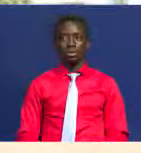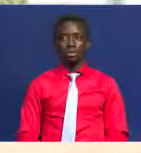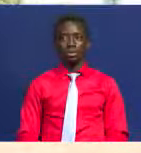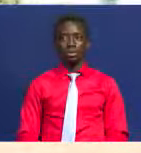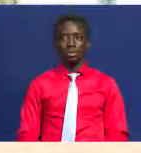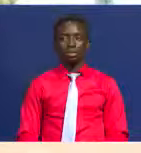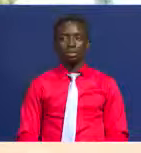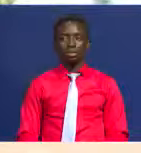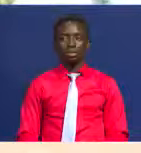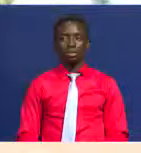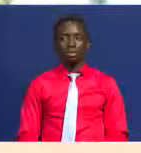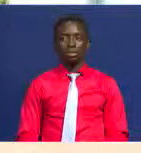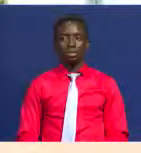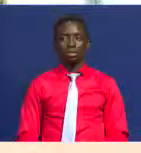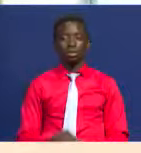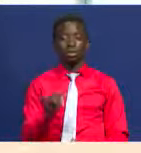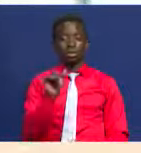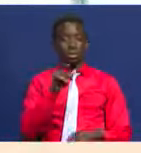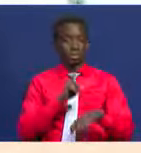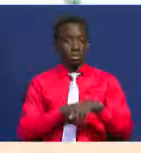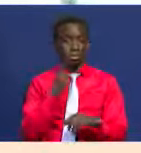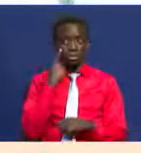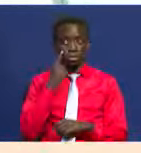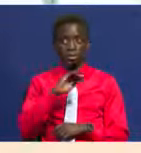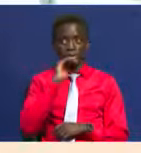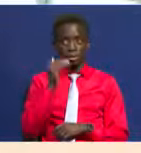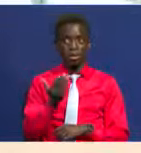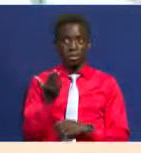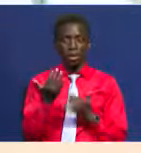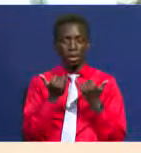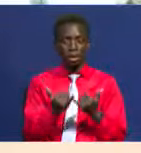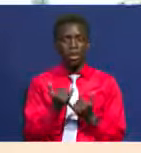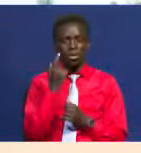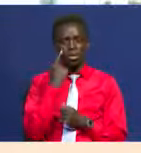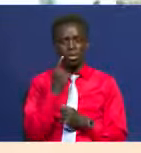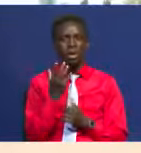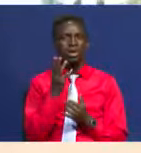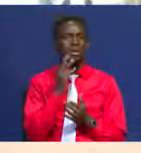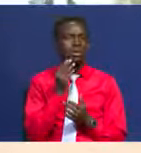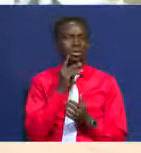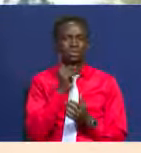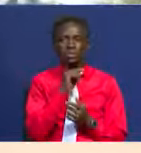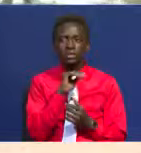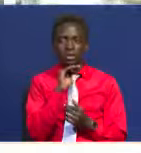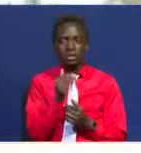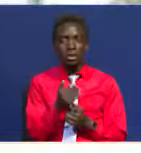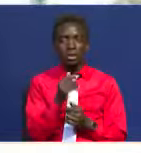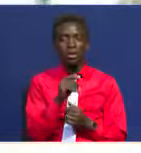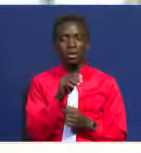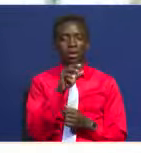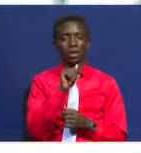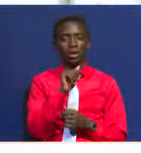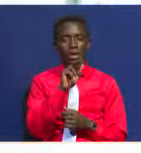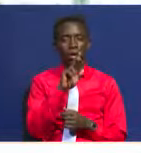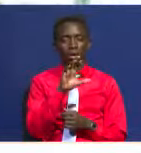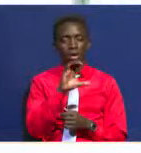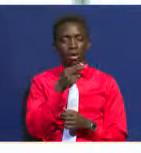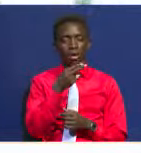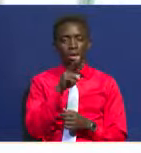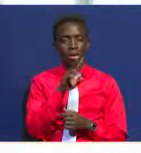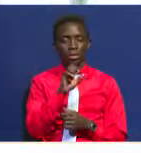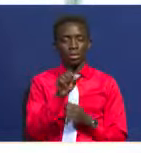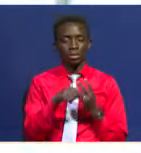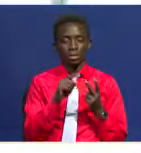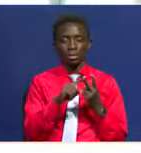Meanwhile, the rest of town, as we've seen, we've been going through town now. We've been to Archives, Kencom area. We have been to